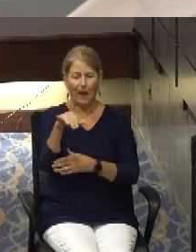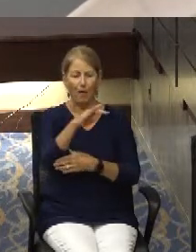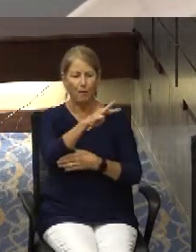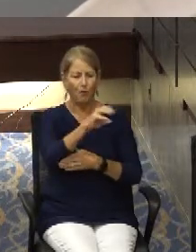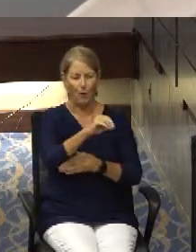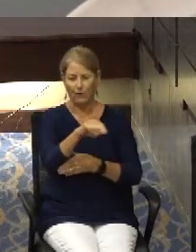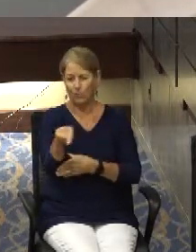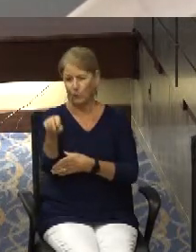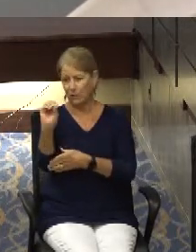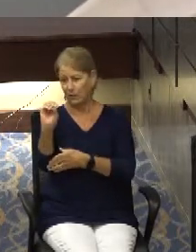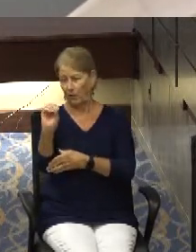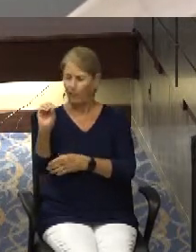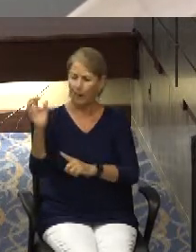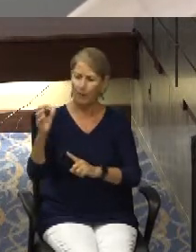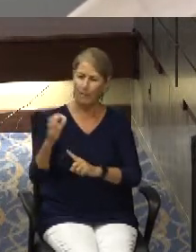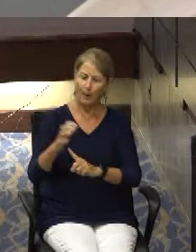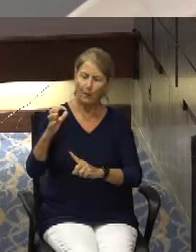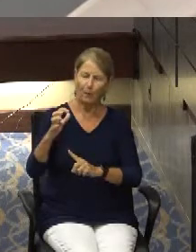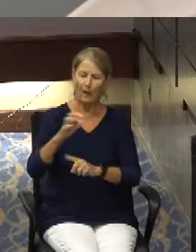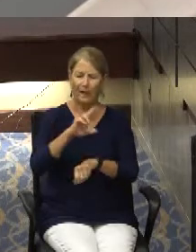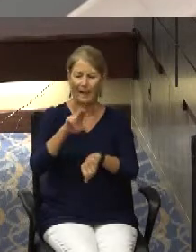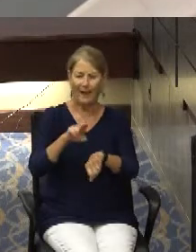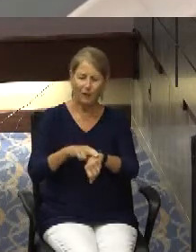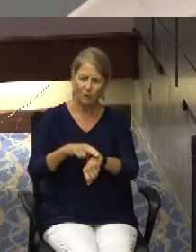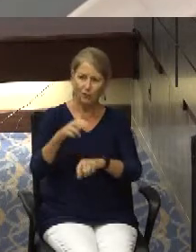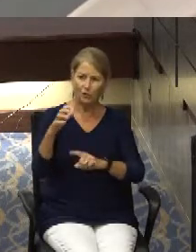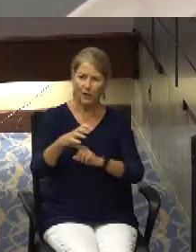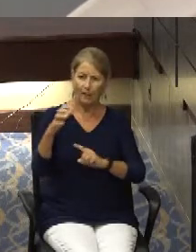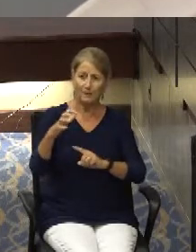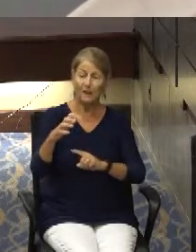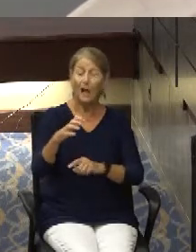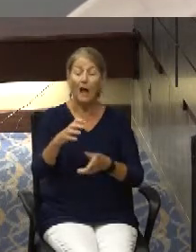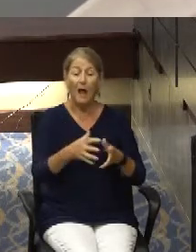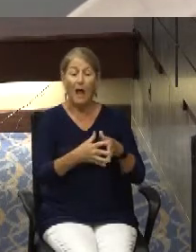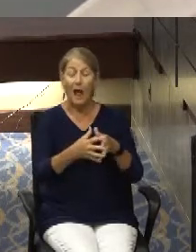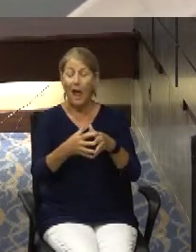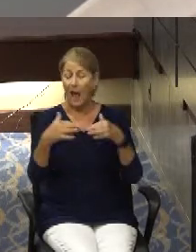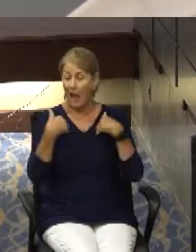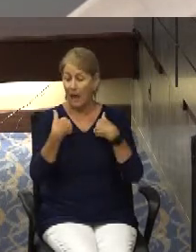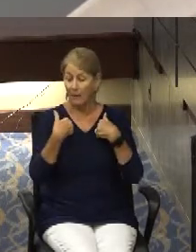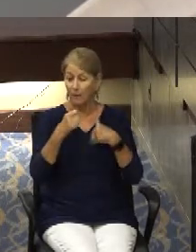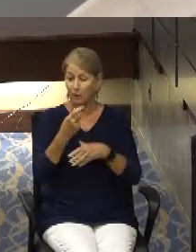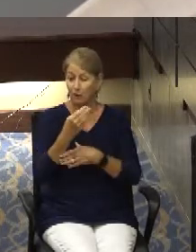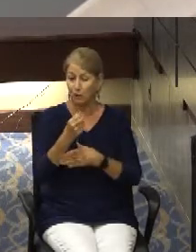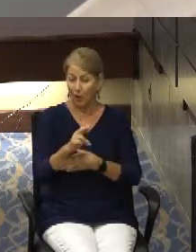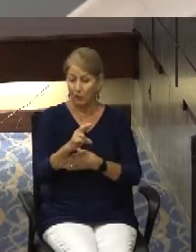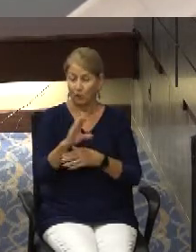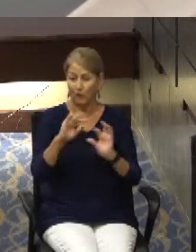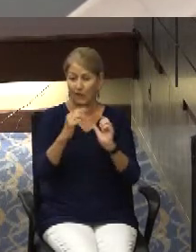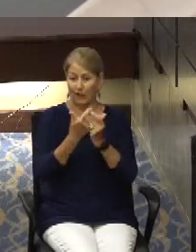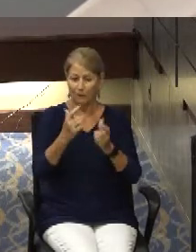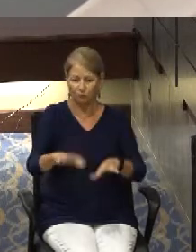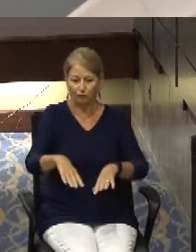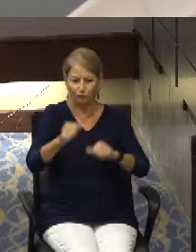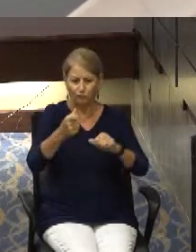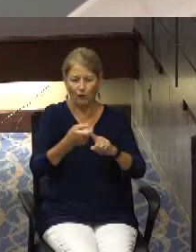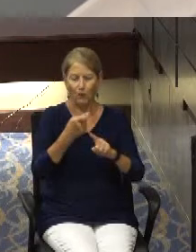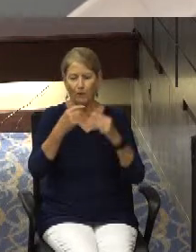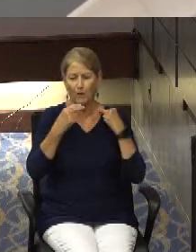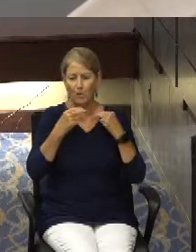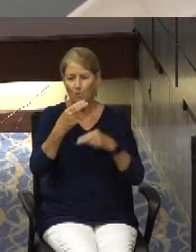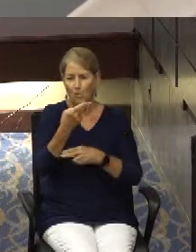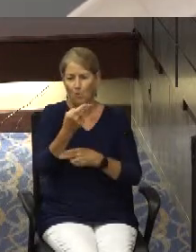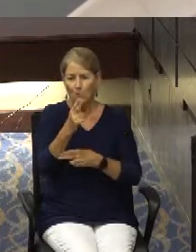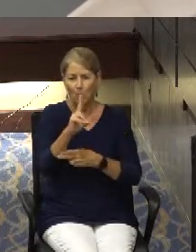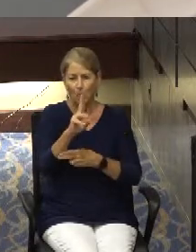national championship. The animal shelter, the council then had just taken it over from the Humane Society and to put it